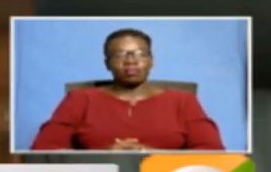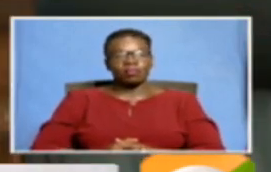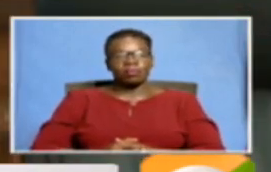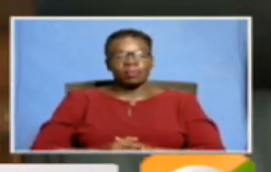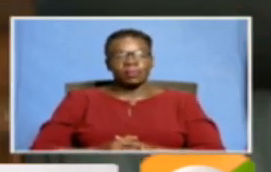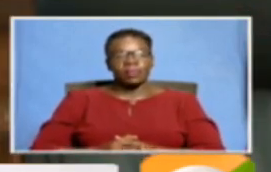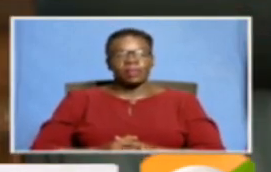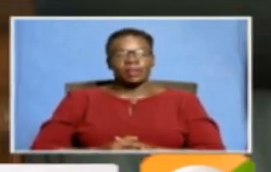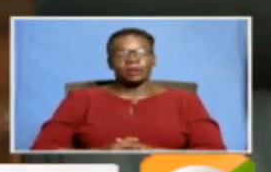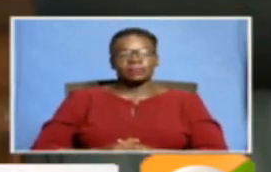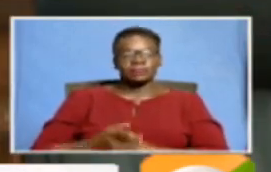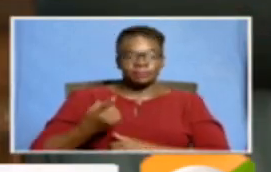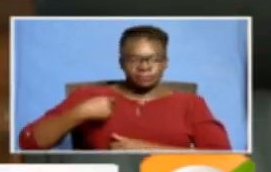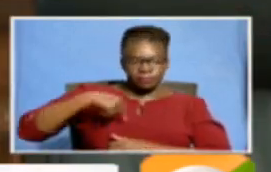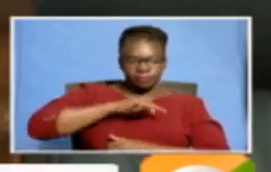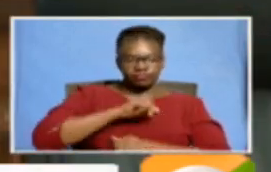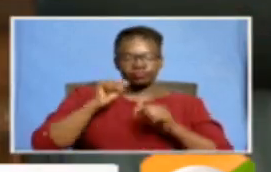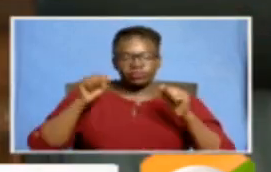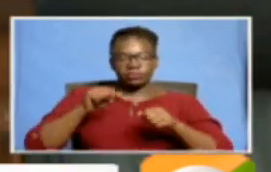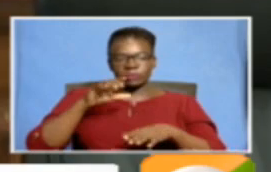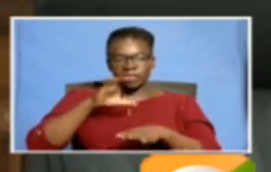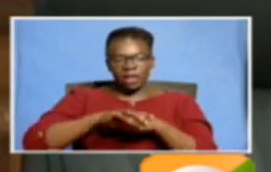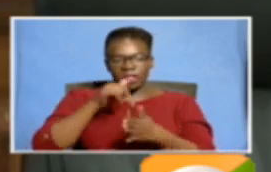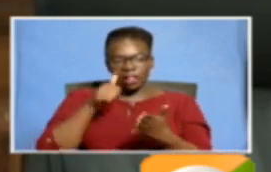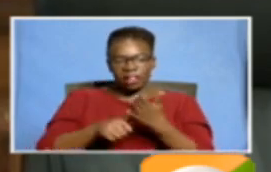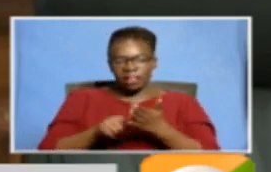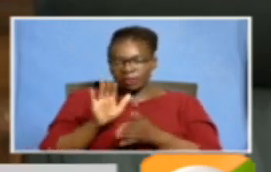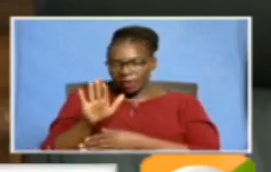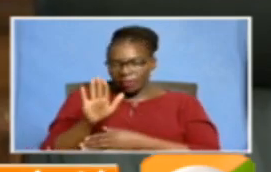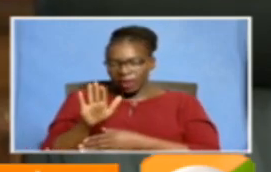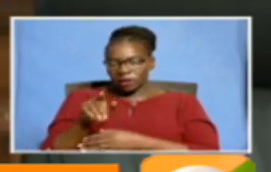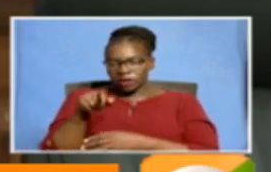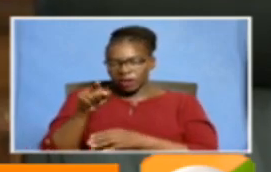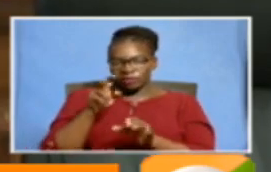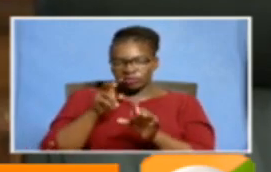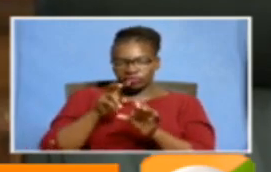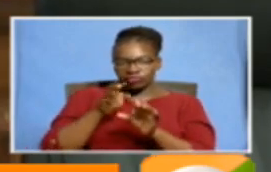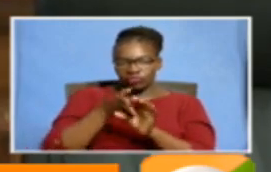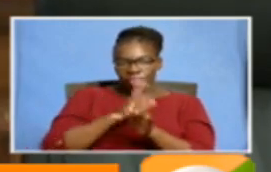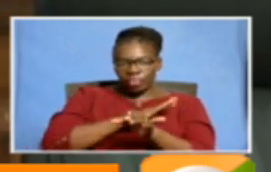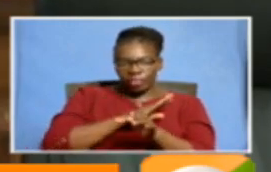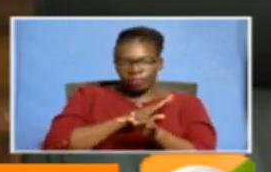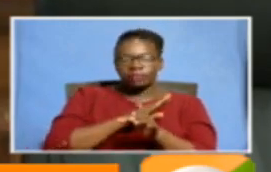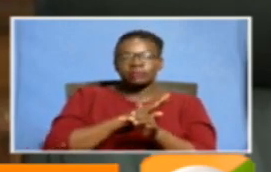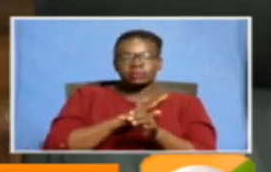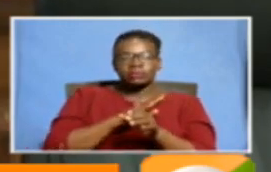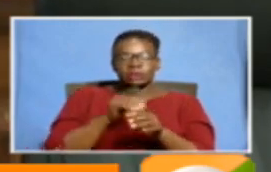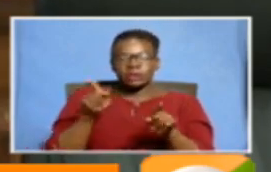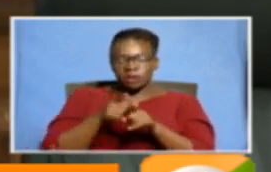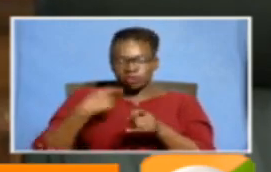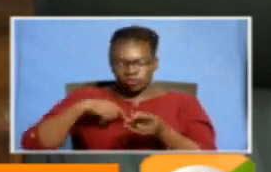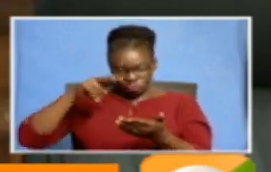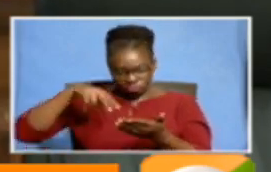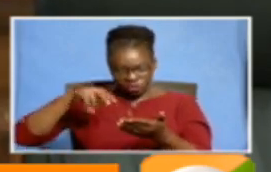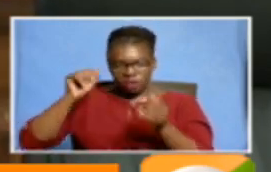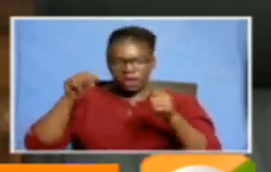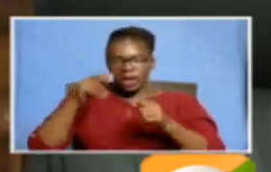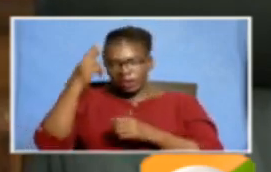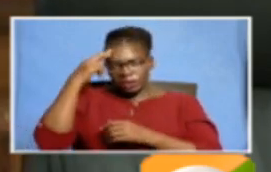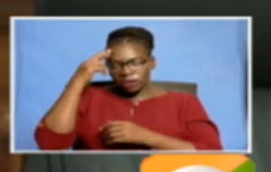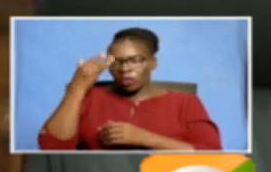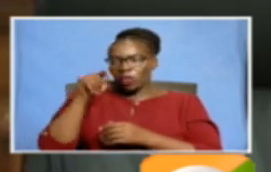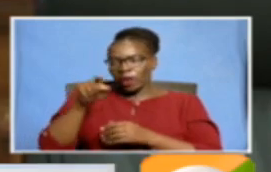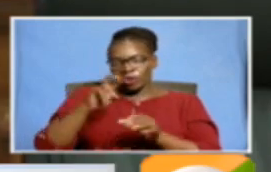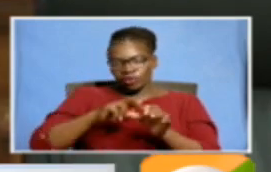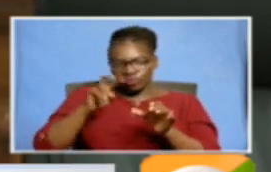We can retrieve the letter, your letter of resignation, and we are able to read reasons why